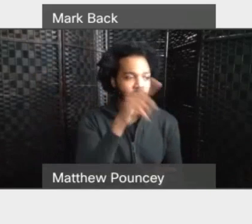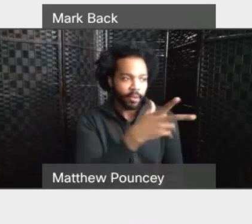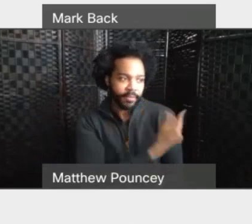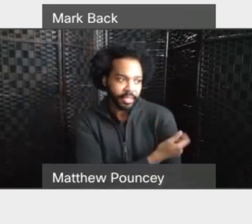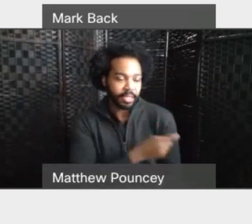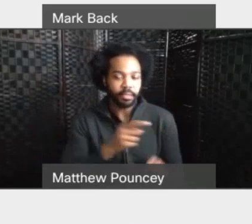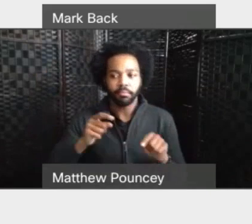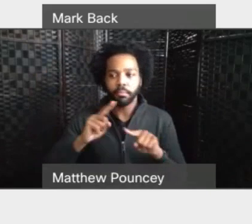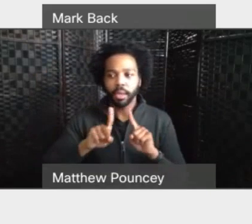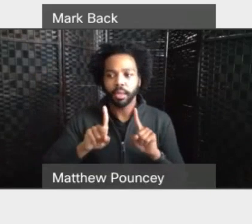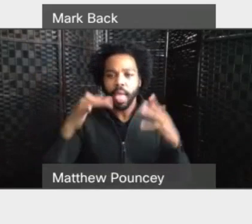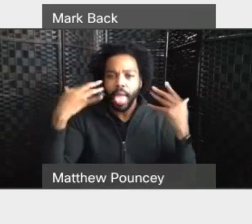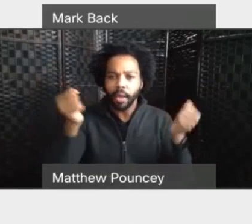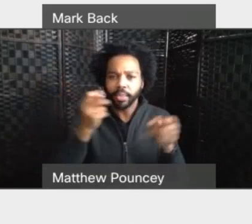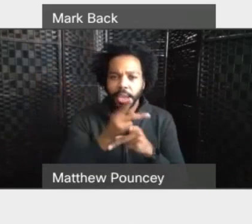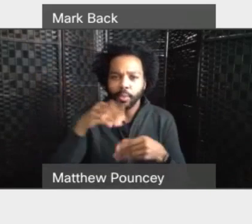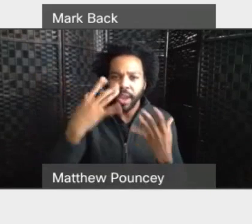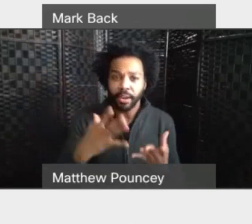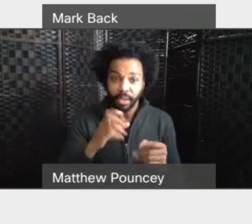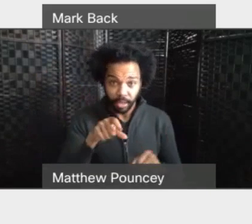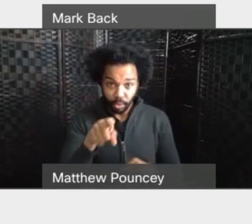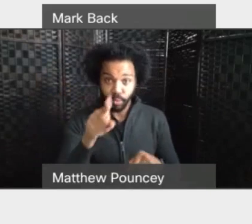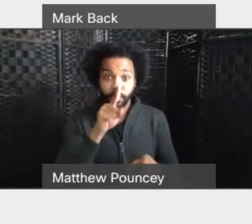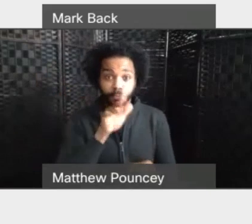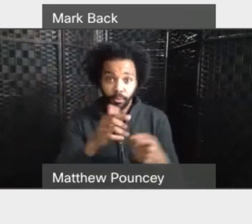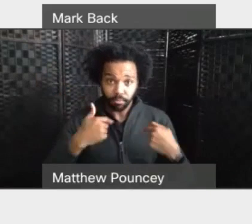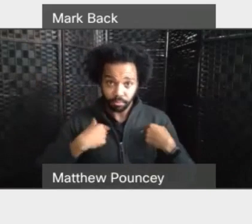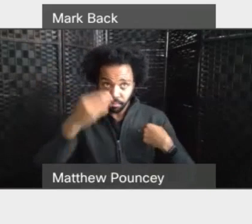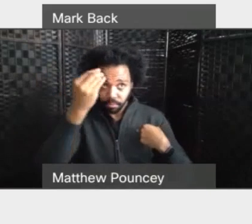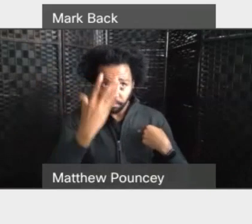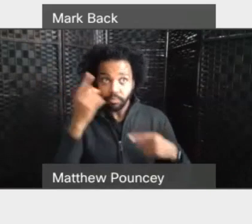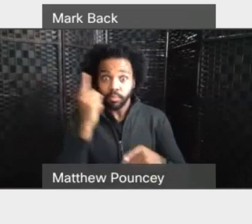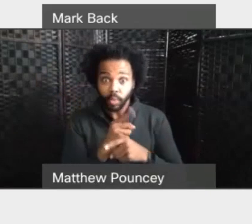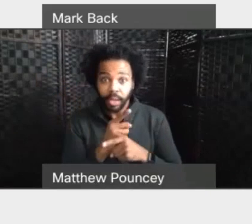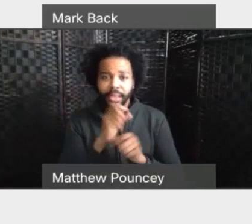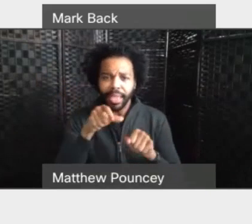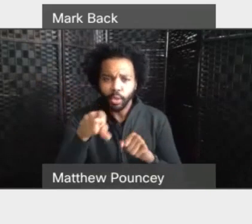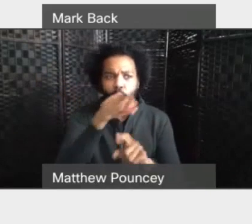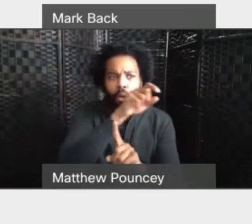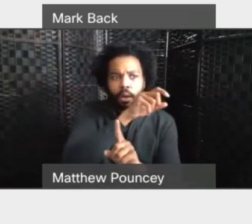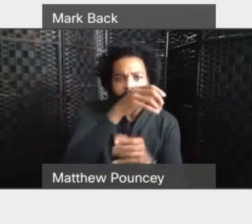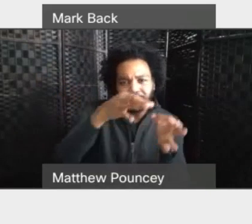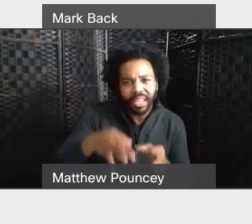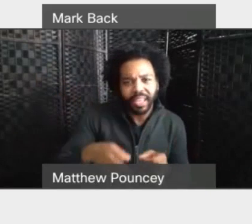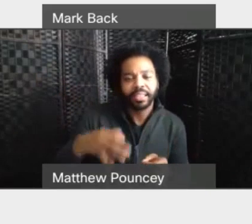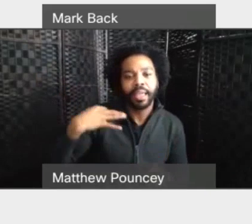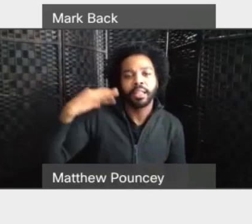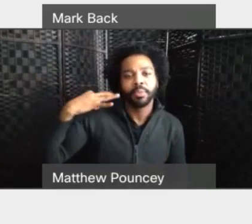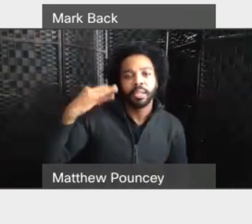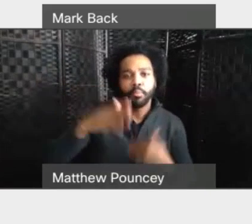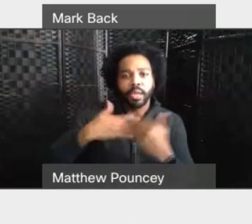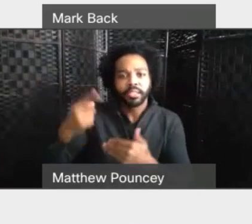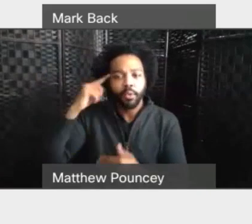provider. Can you please confirm this? That is accurate. Can you walk us through the eligibility process for adults with